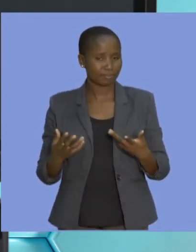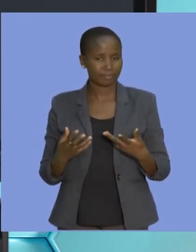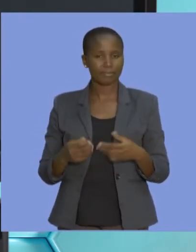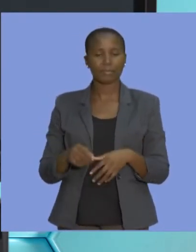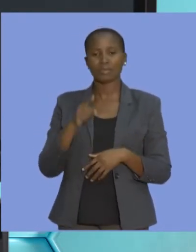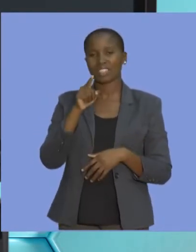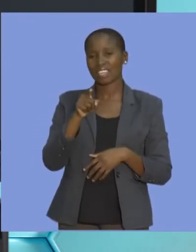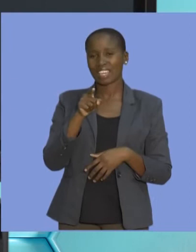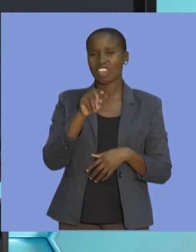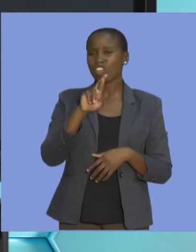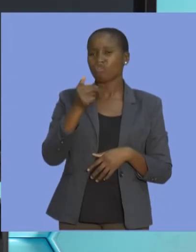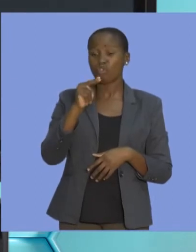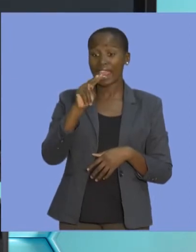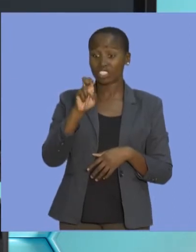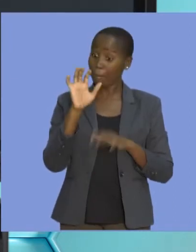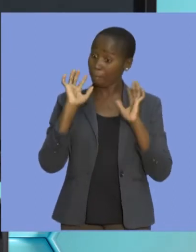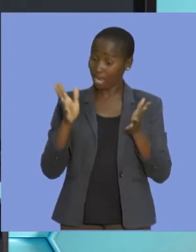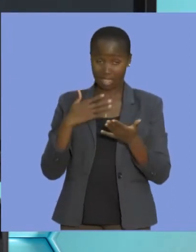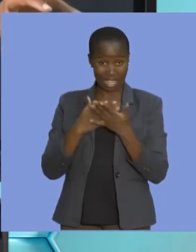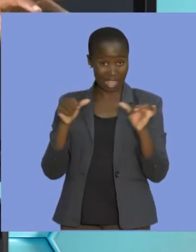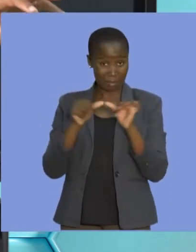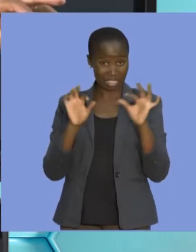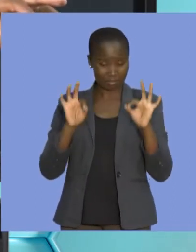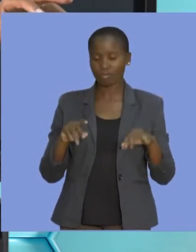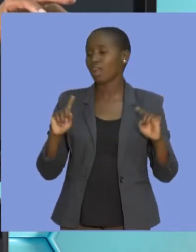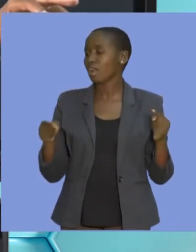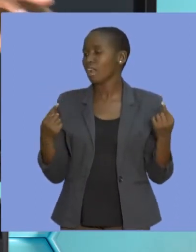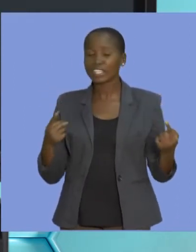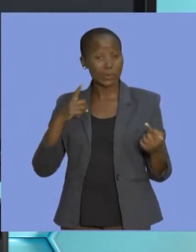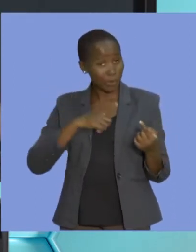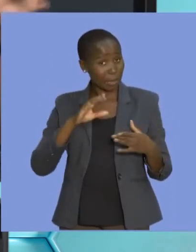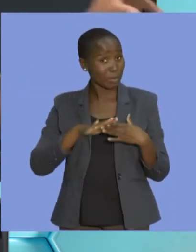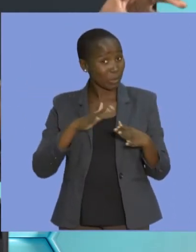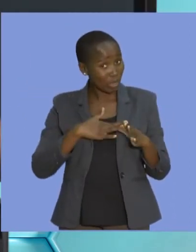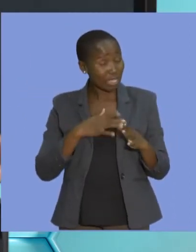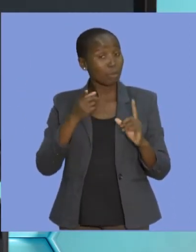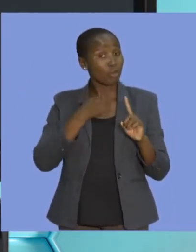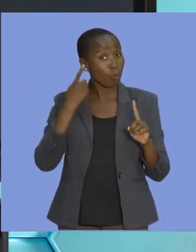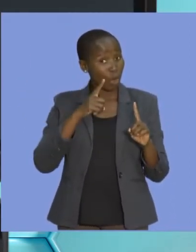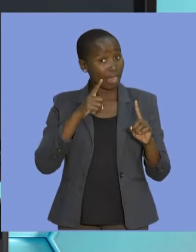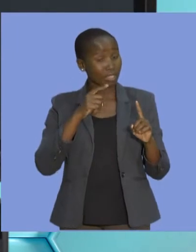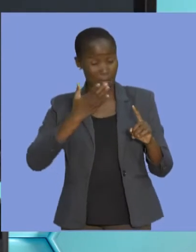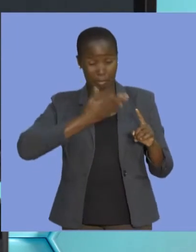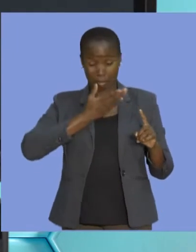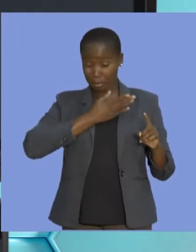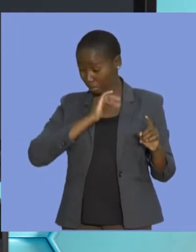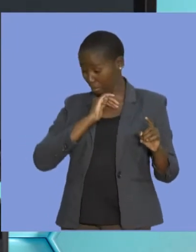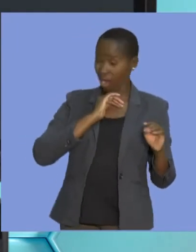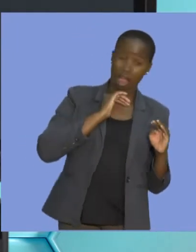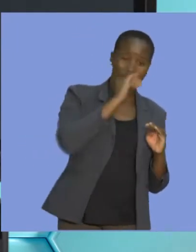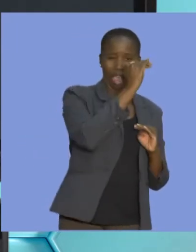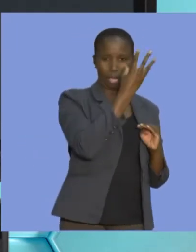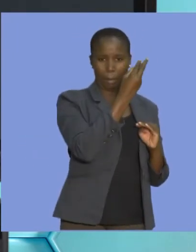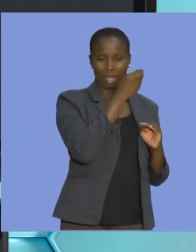good measure of spreads because it can be affected by what? The extreme, high, low